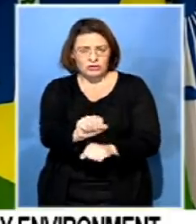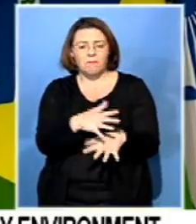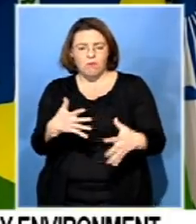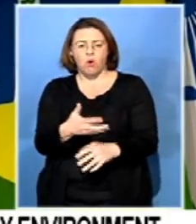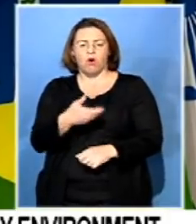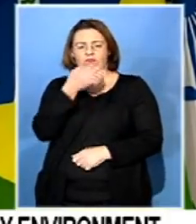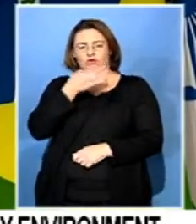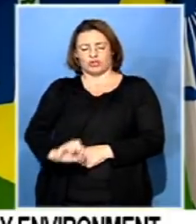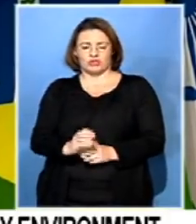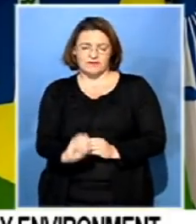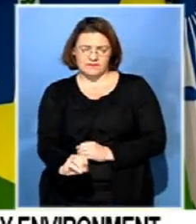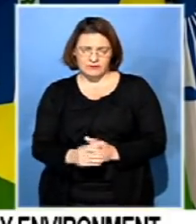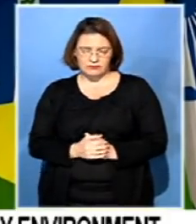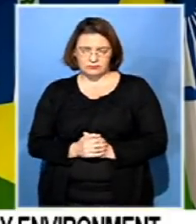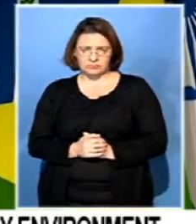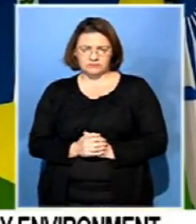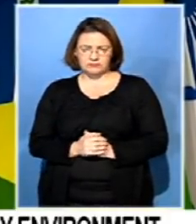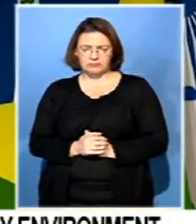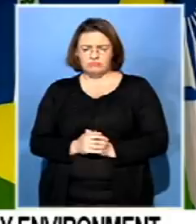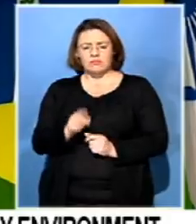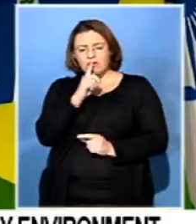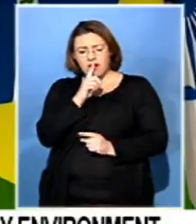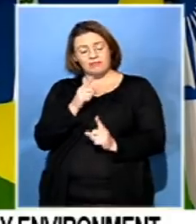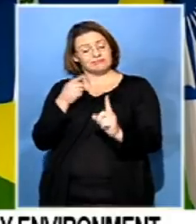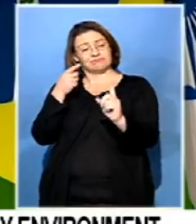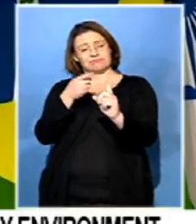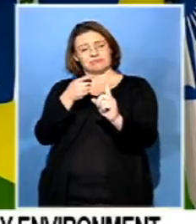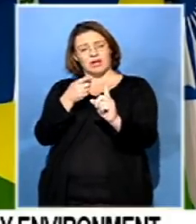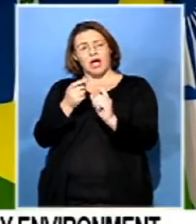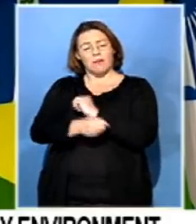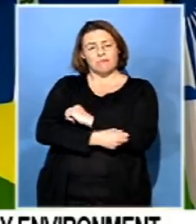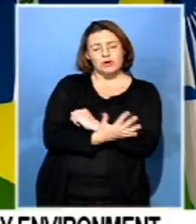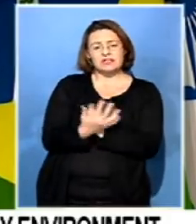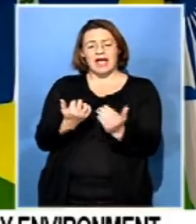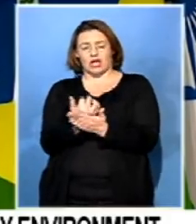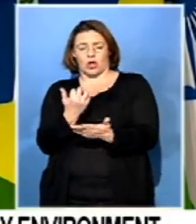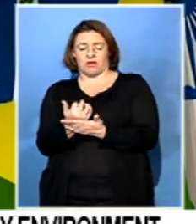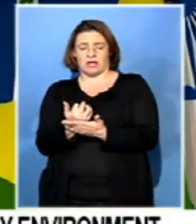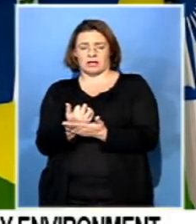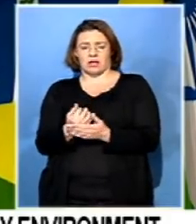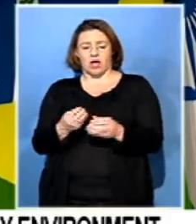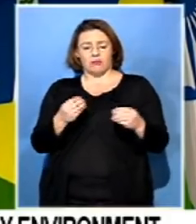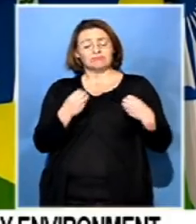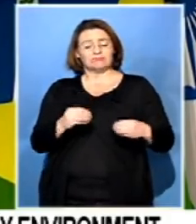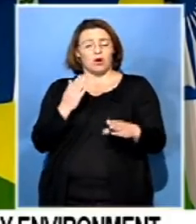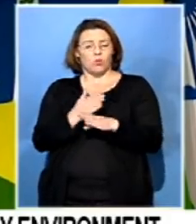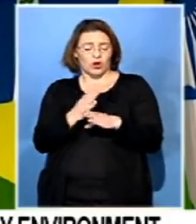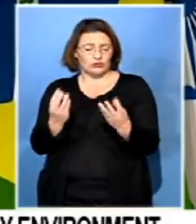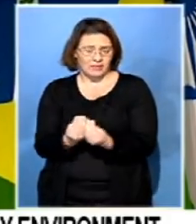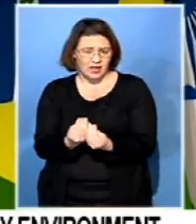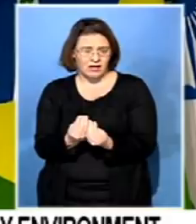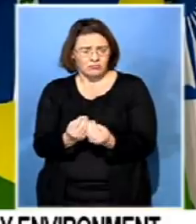The business community is the mainstay of BRICS economic cooperation and a dynamic